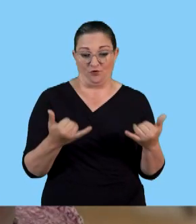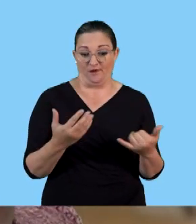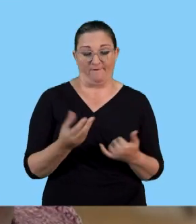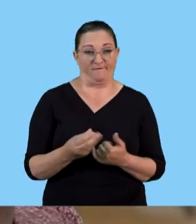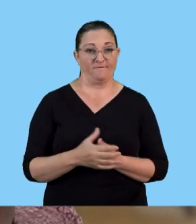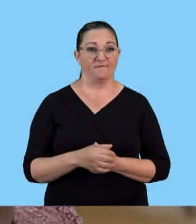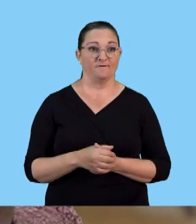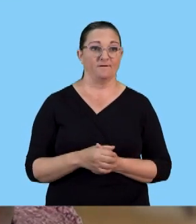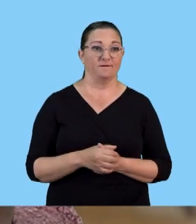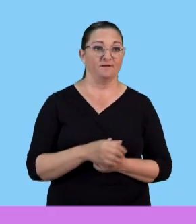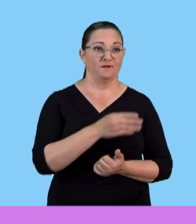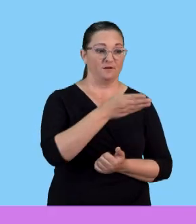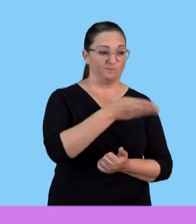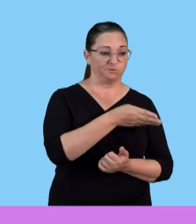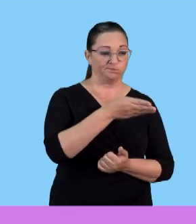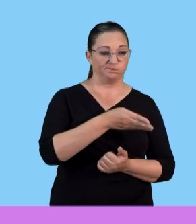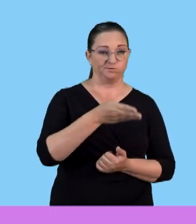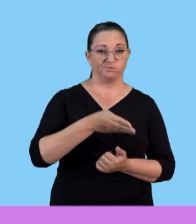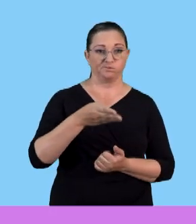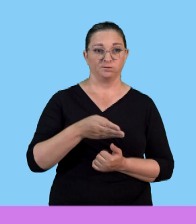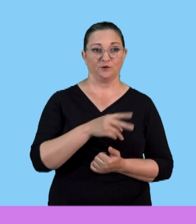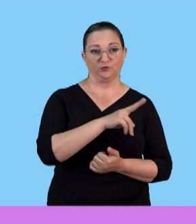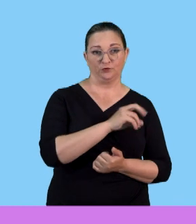have a ruler here with me. So